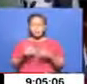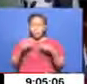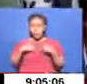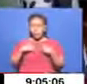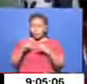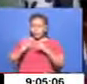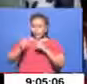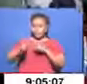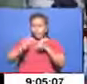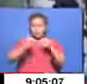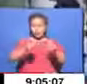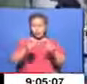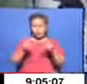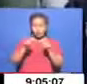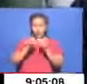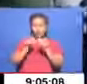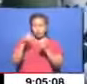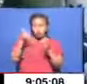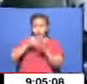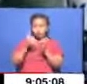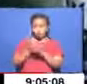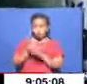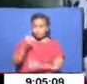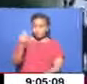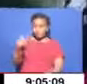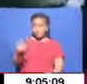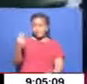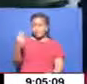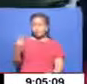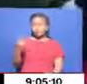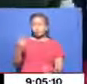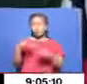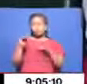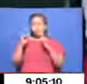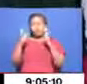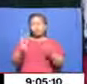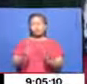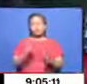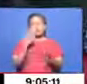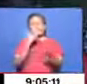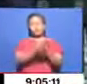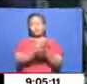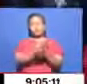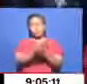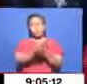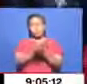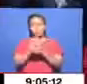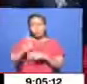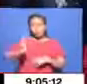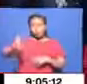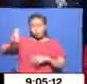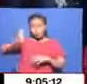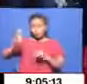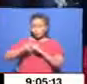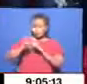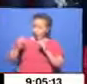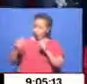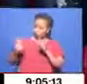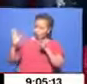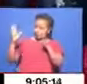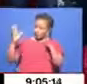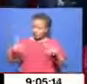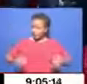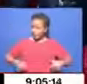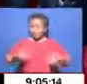also incorporating 32 prison officers and inmates. President Uhuru Kenyatta hailing the young people for